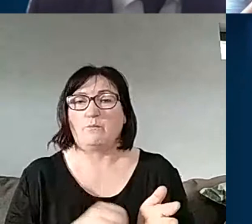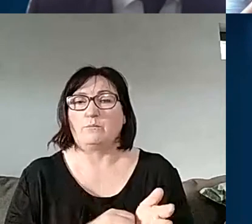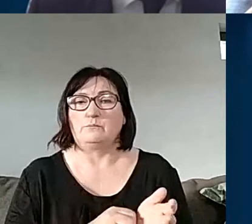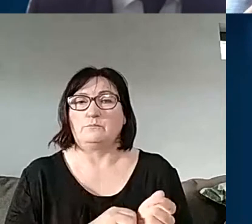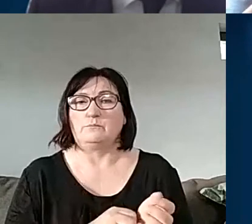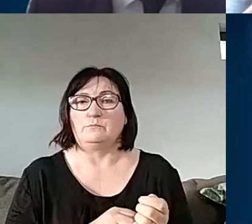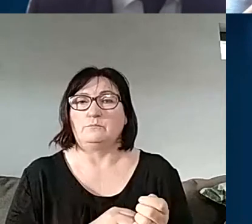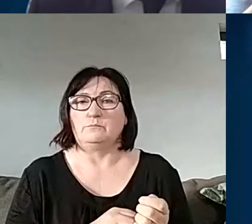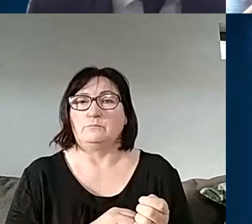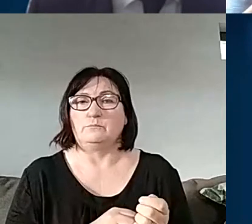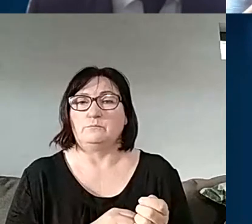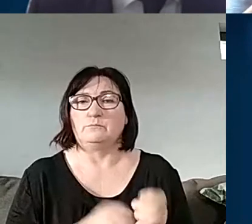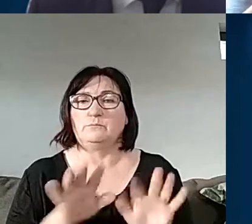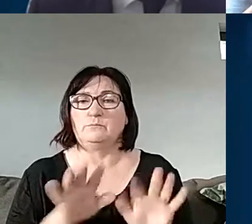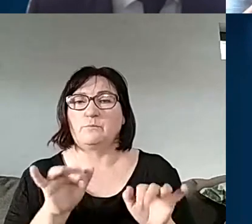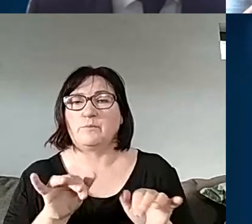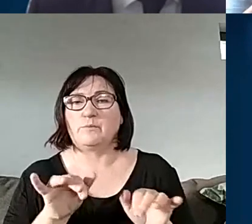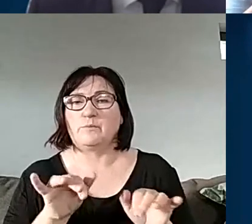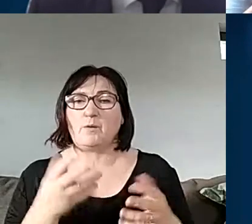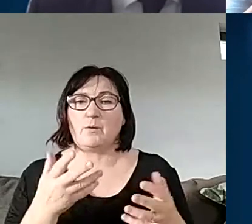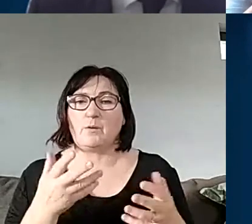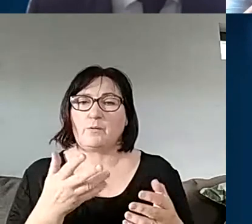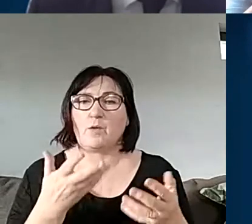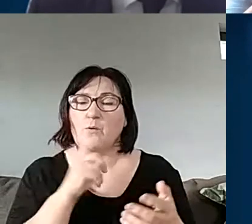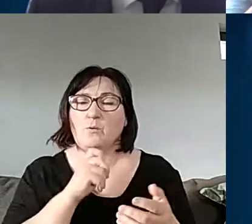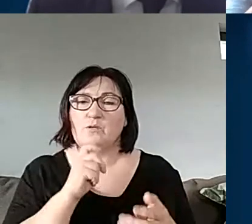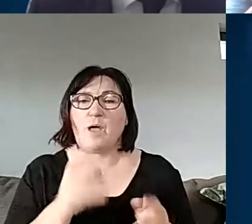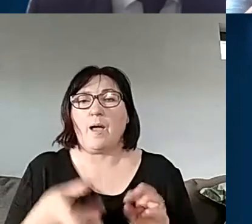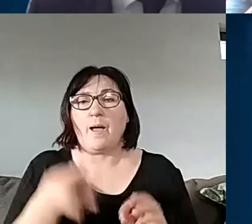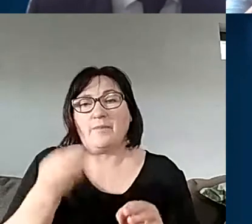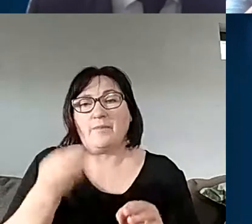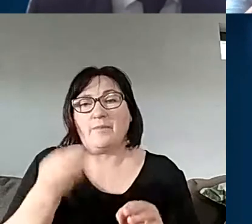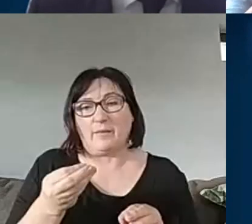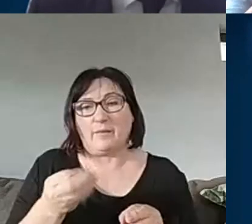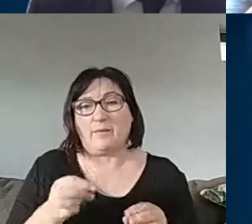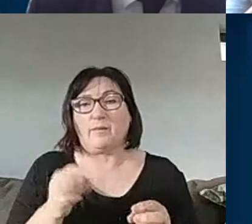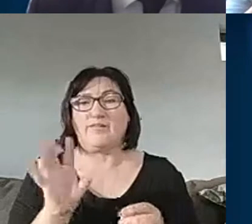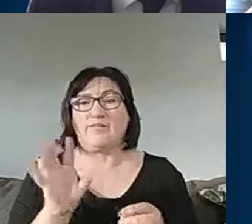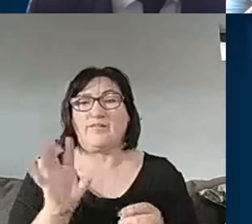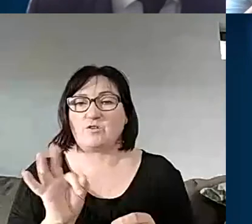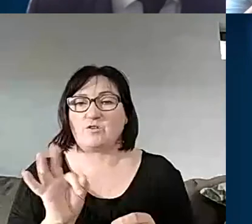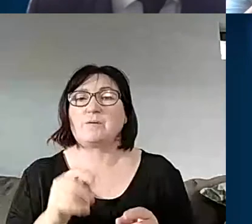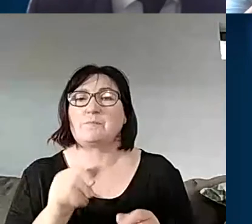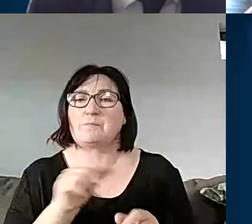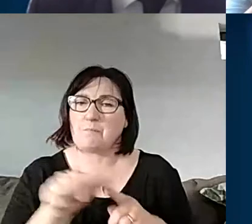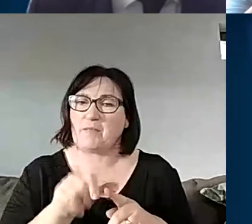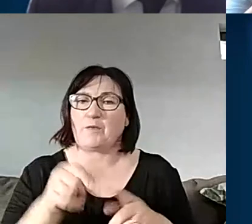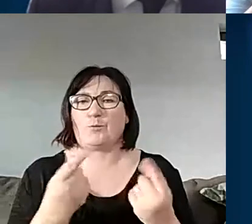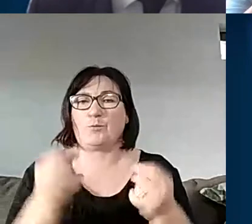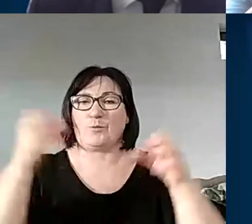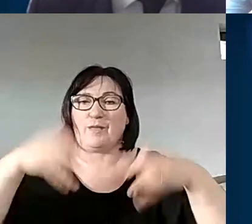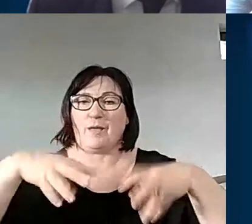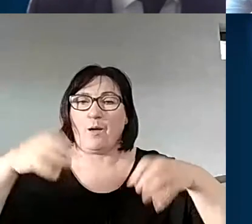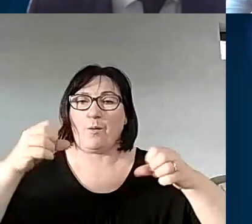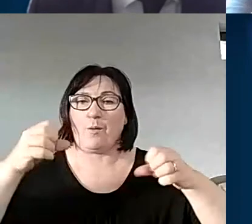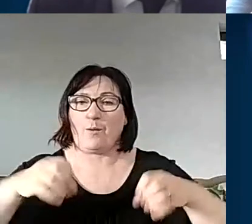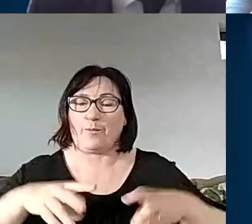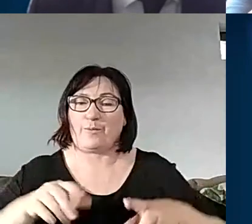lot of people are using the update function, which we always say to them, it's better to do the download because it's more secure. You're able